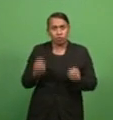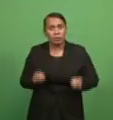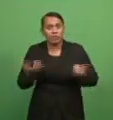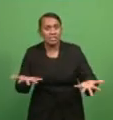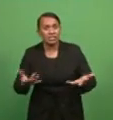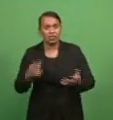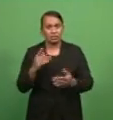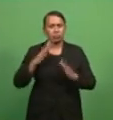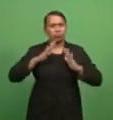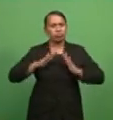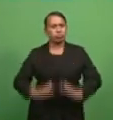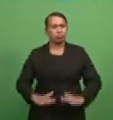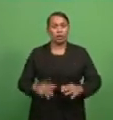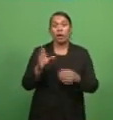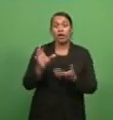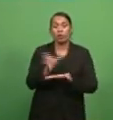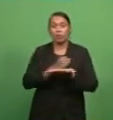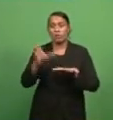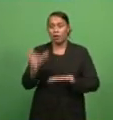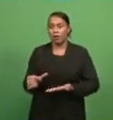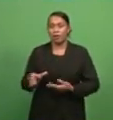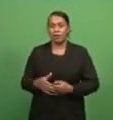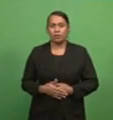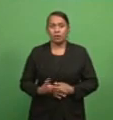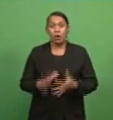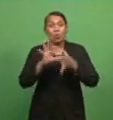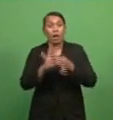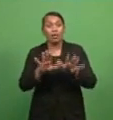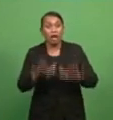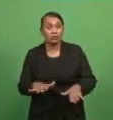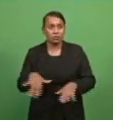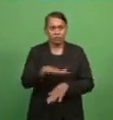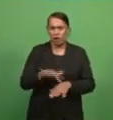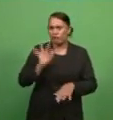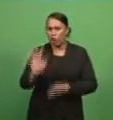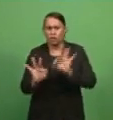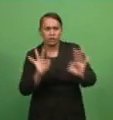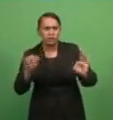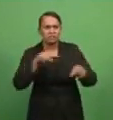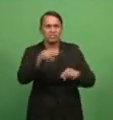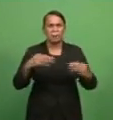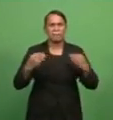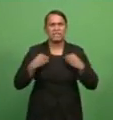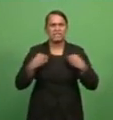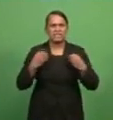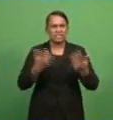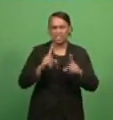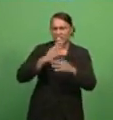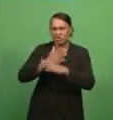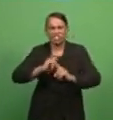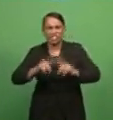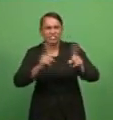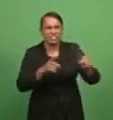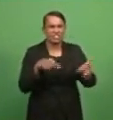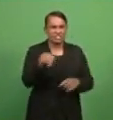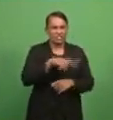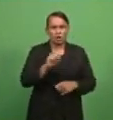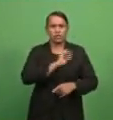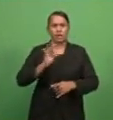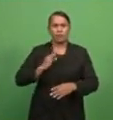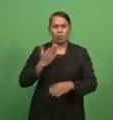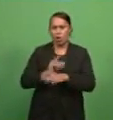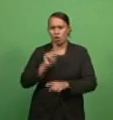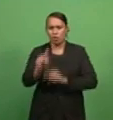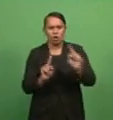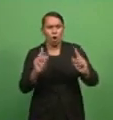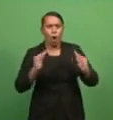times. Lockdown has forced businesses to work differently, with many staff now based at home. It could see a